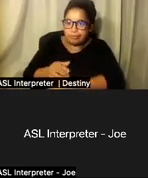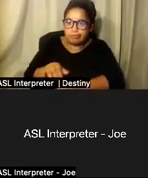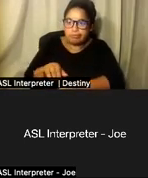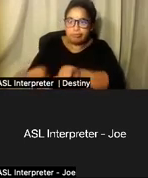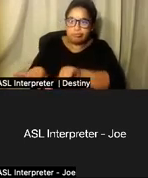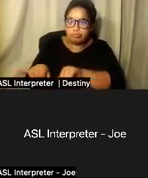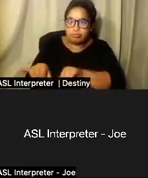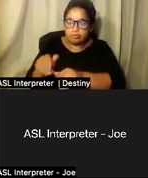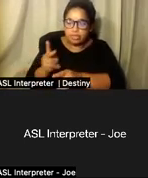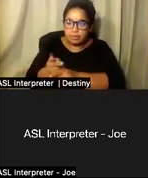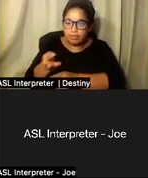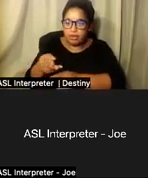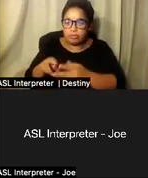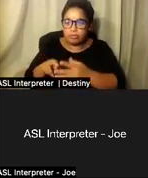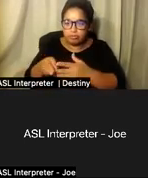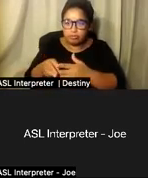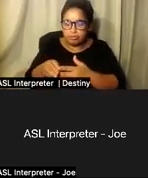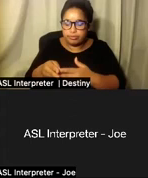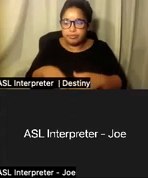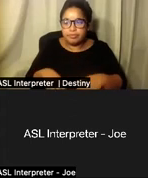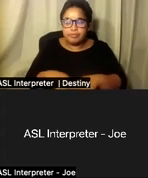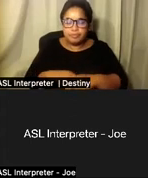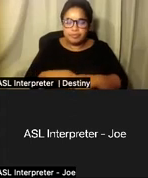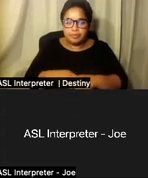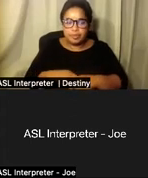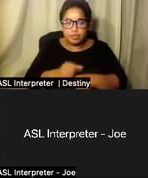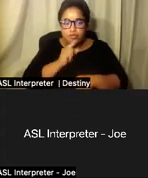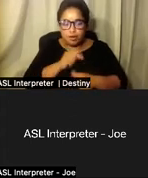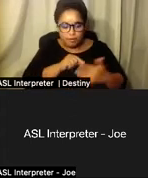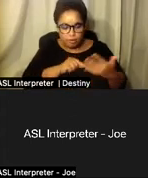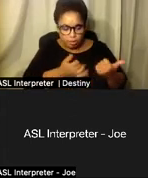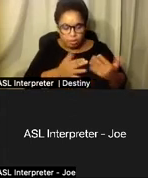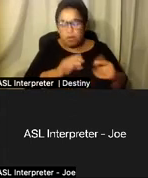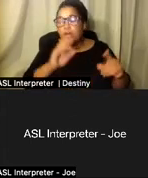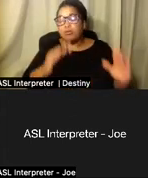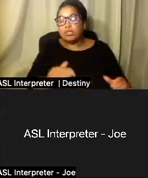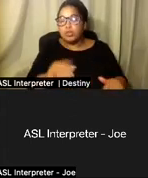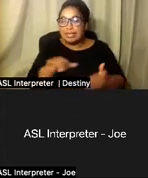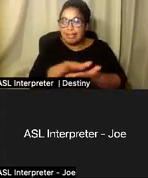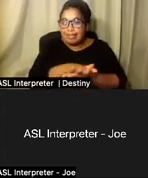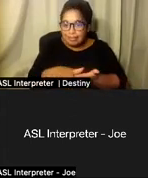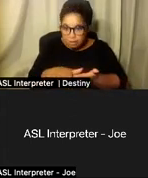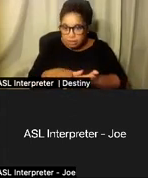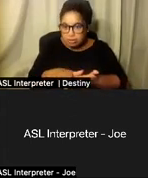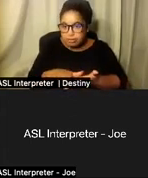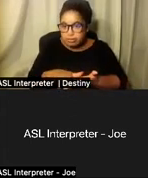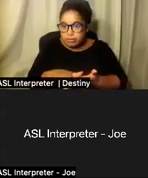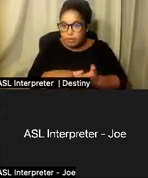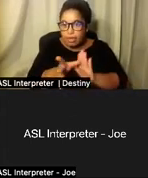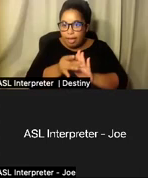So let me make sure I don't have something else here. Oh yeah, we also need a clean surface on which to put the